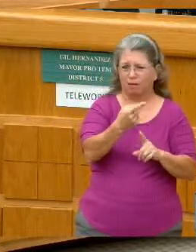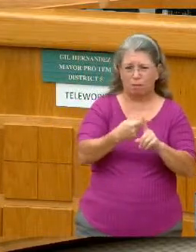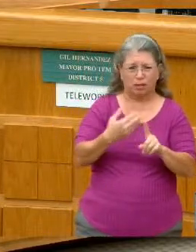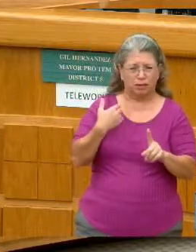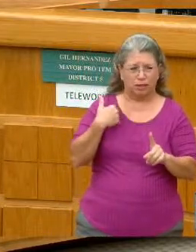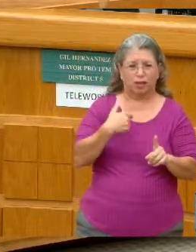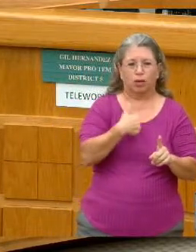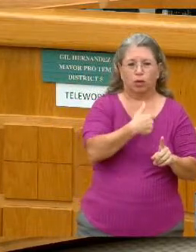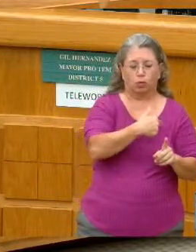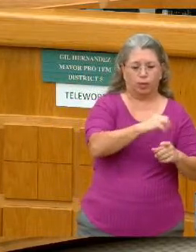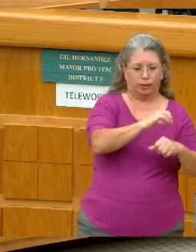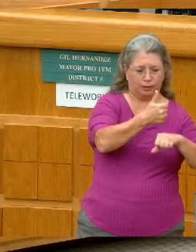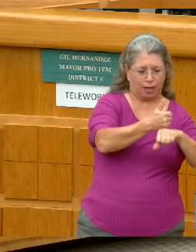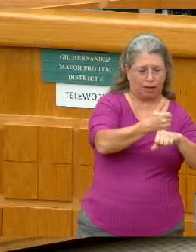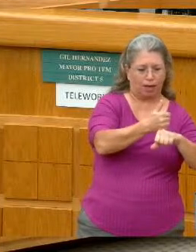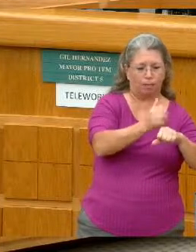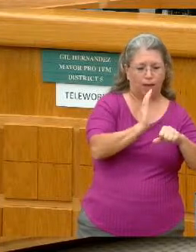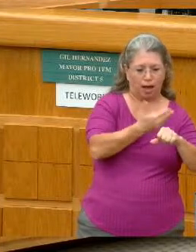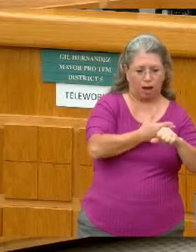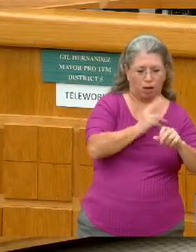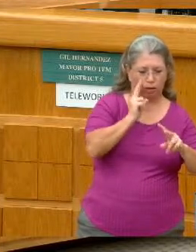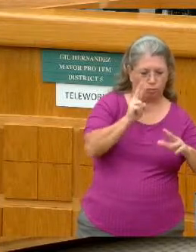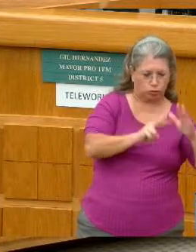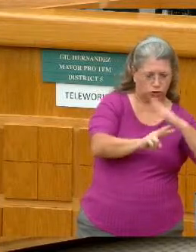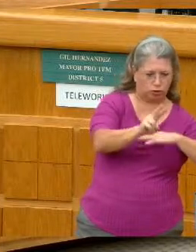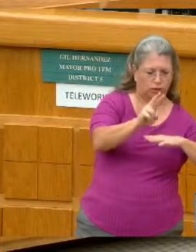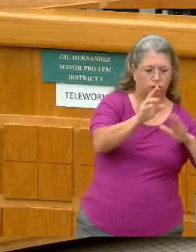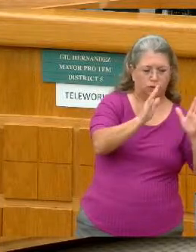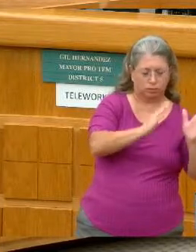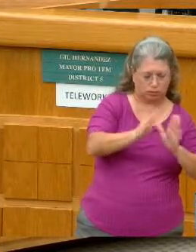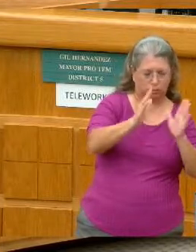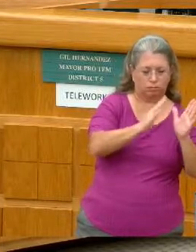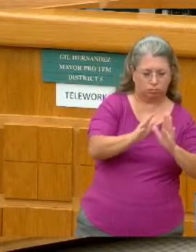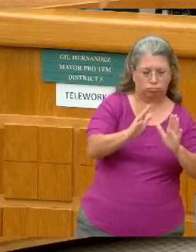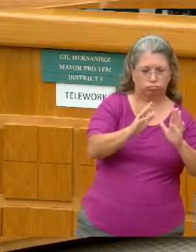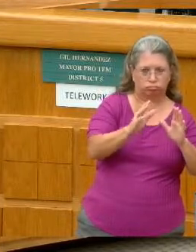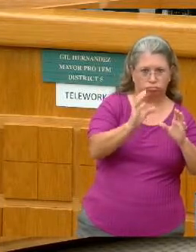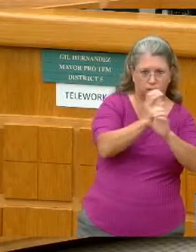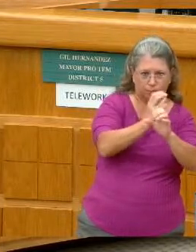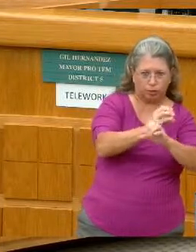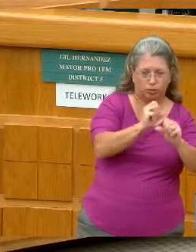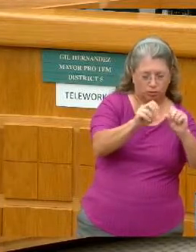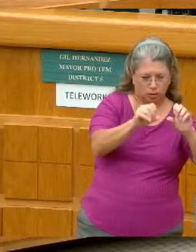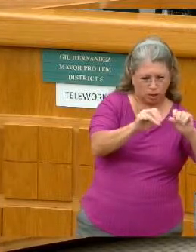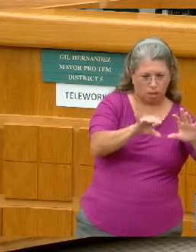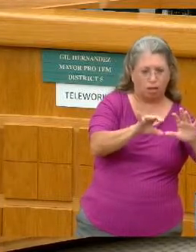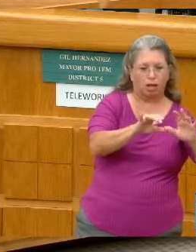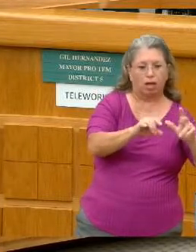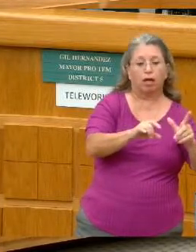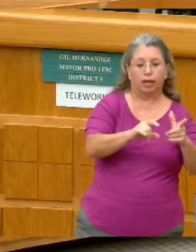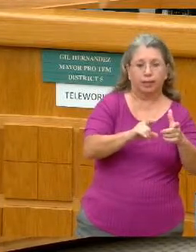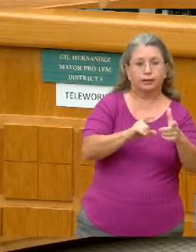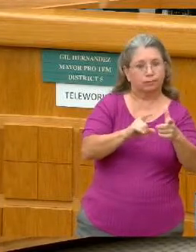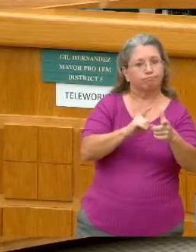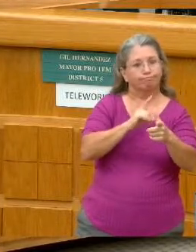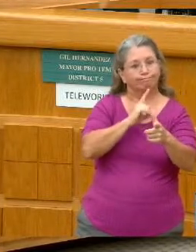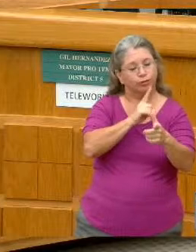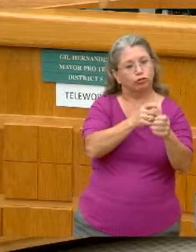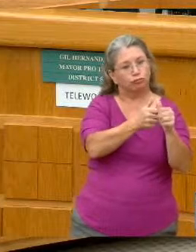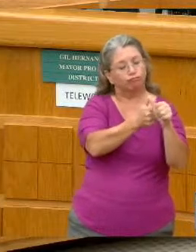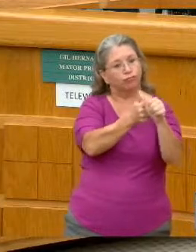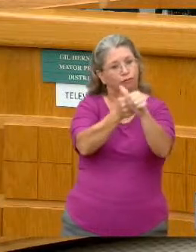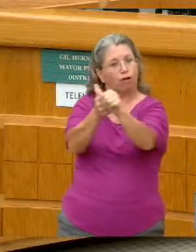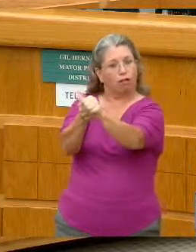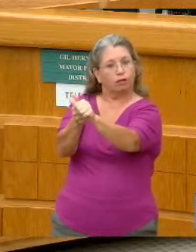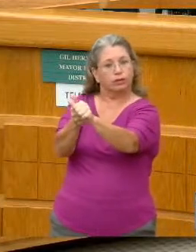in the Coastal Bend. It's really been able to track the number of hospitalizations, and so we think we have a